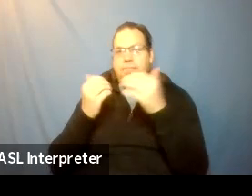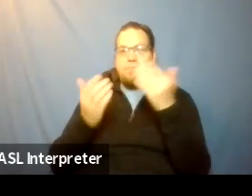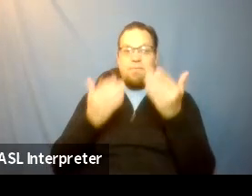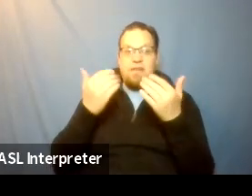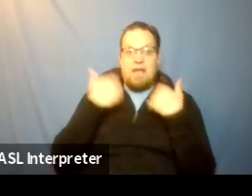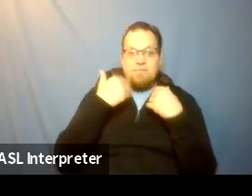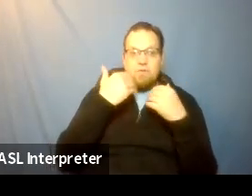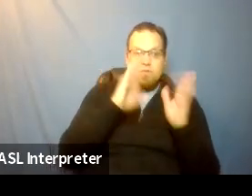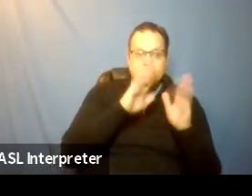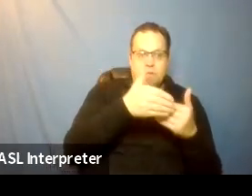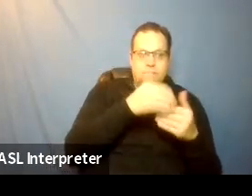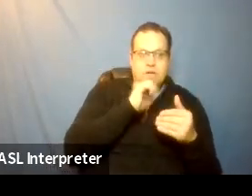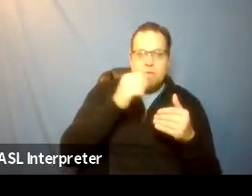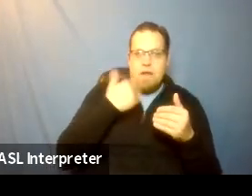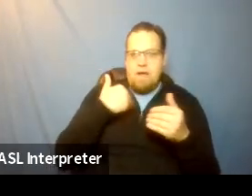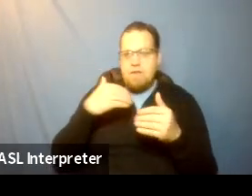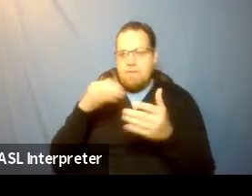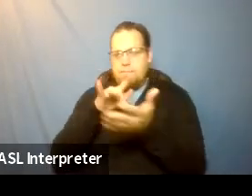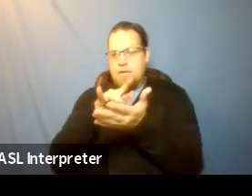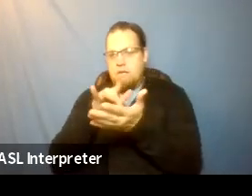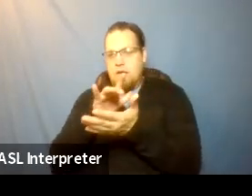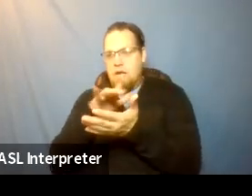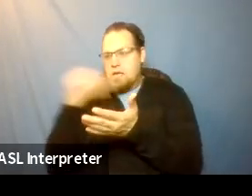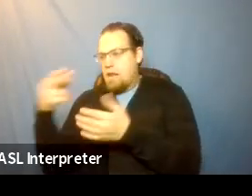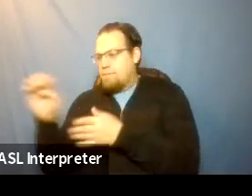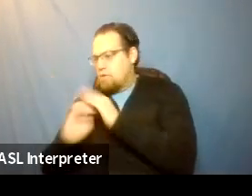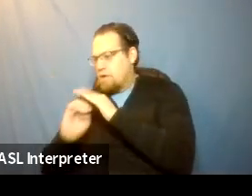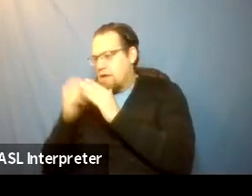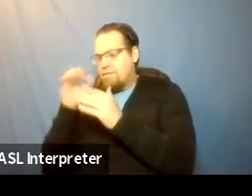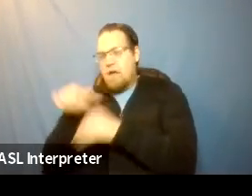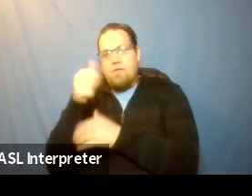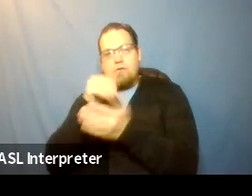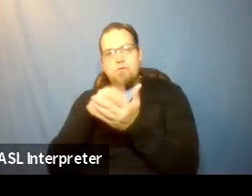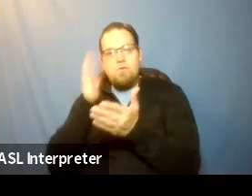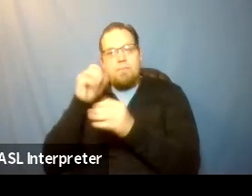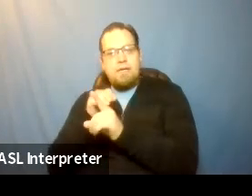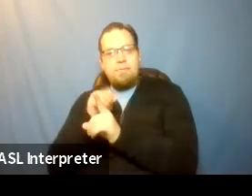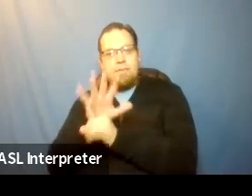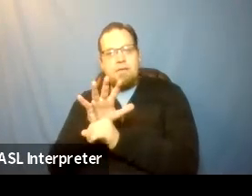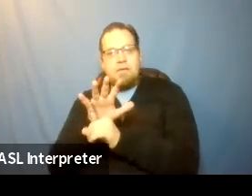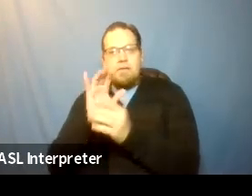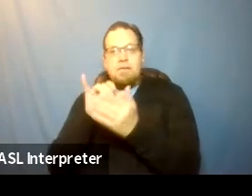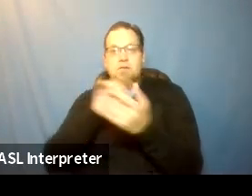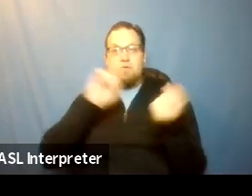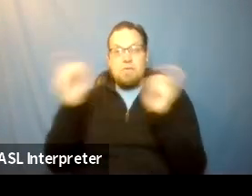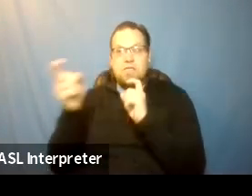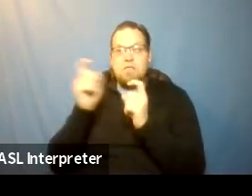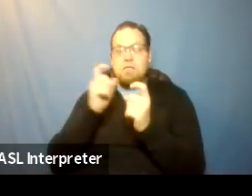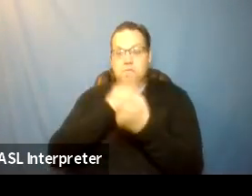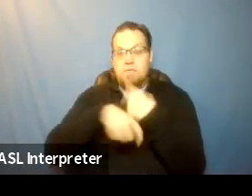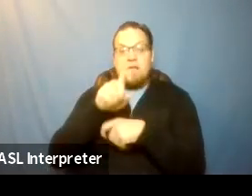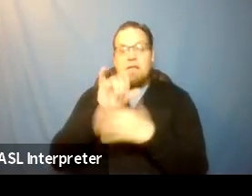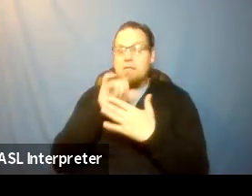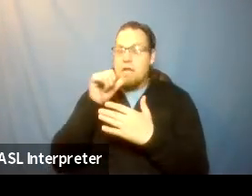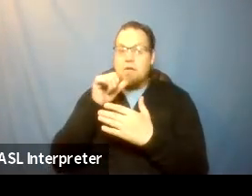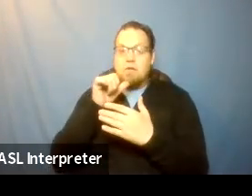the middle and elementary if their other students are going to be impacted. So switching isn't a guarantee, but it's definitely a request you can make.